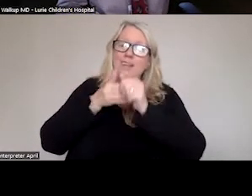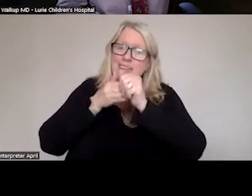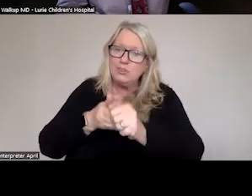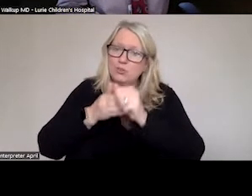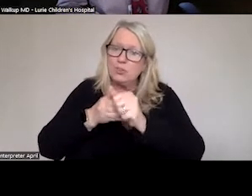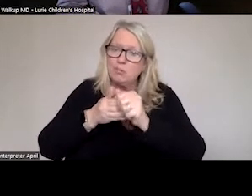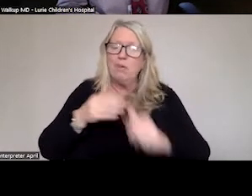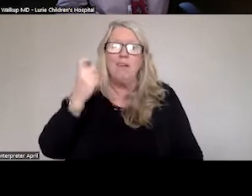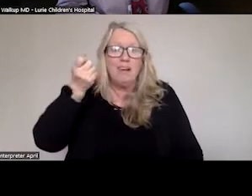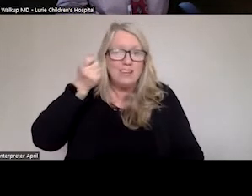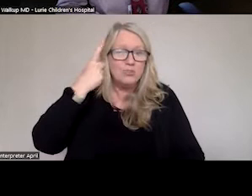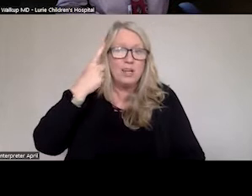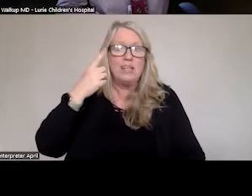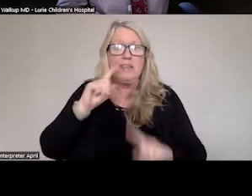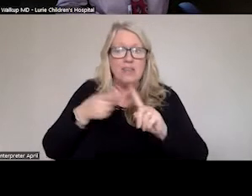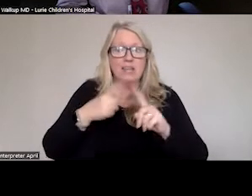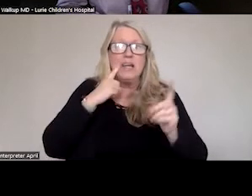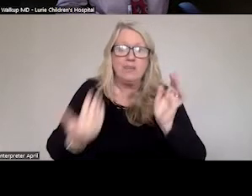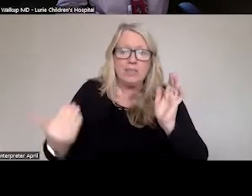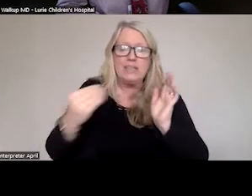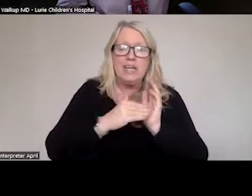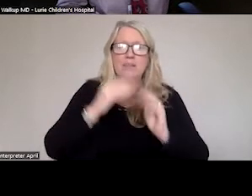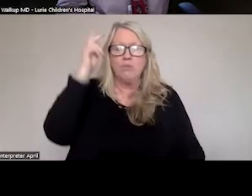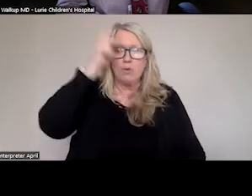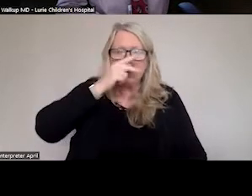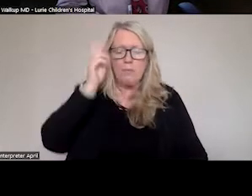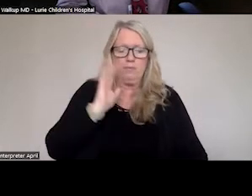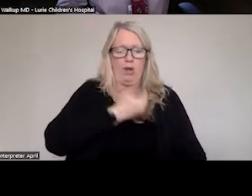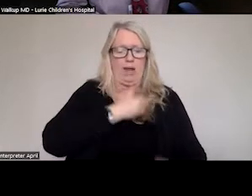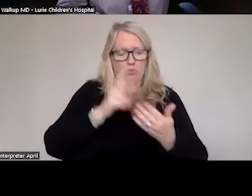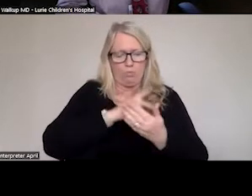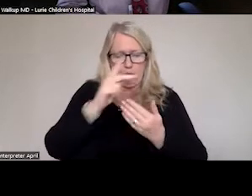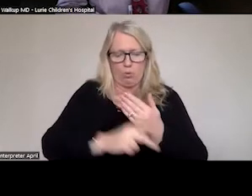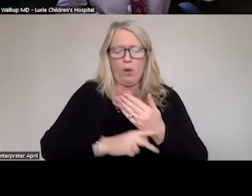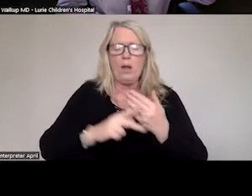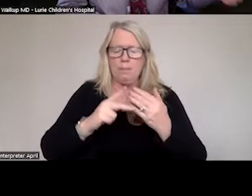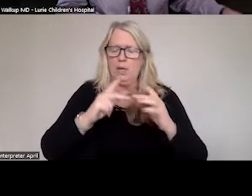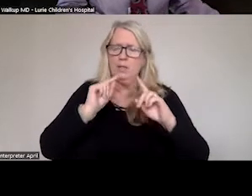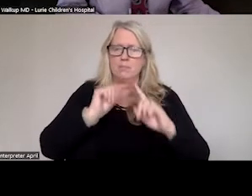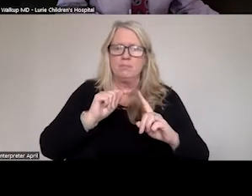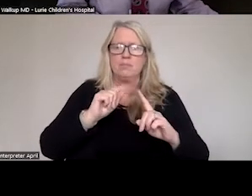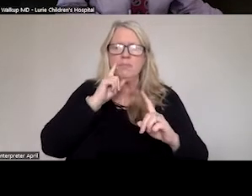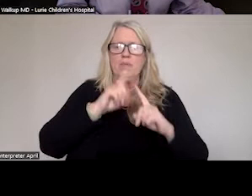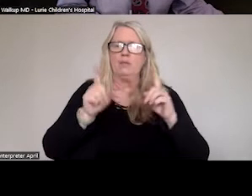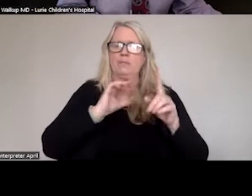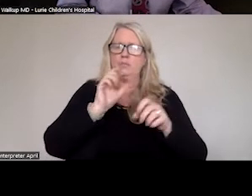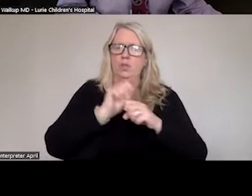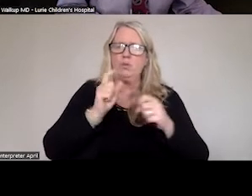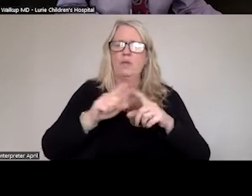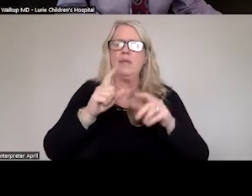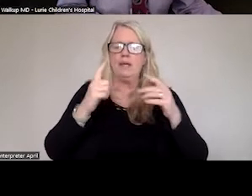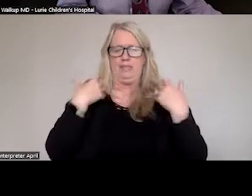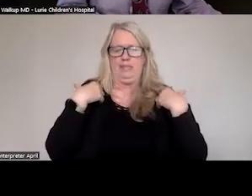And this goes back to, again, a core philosophy of our program, which is, to our work around healing through justice